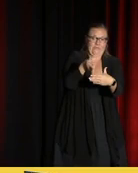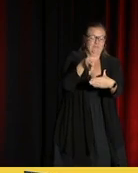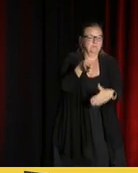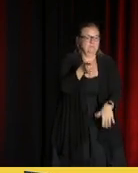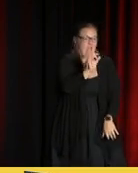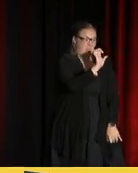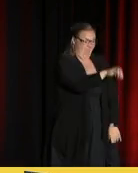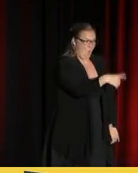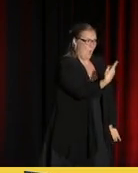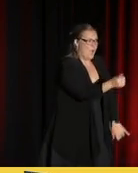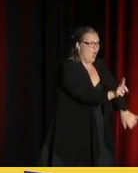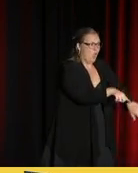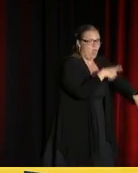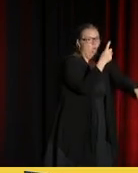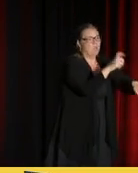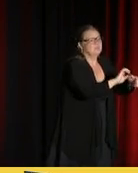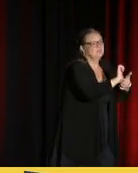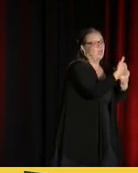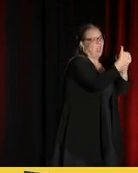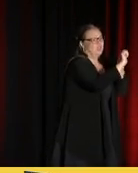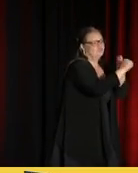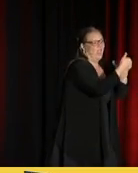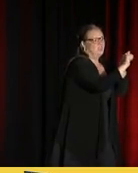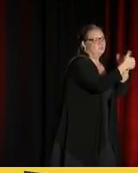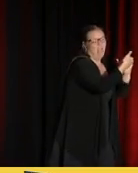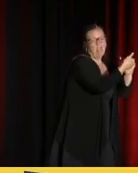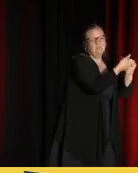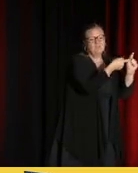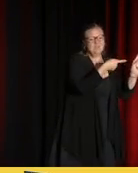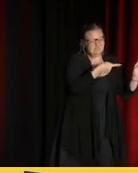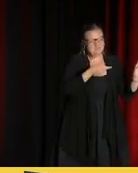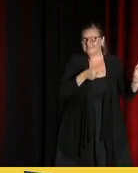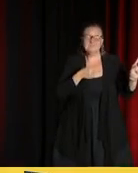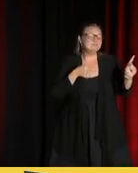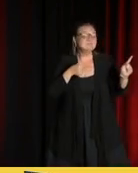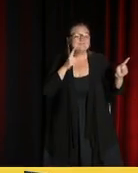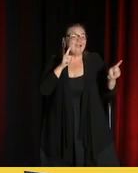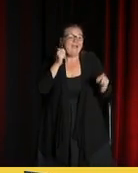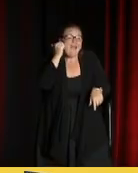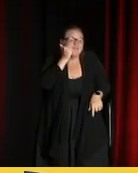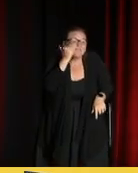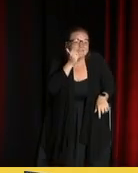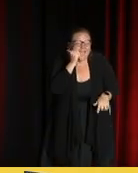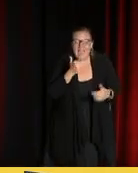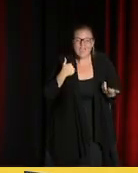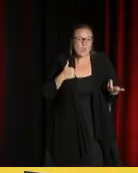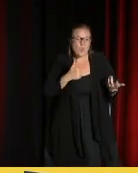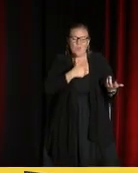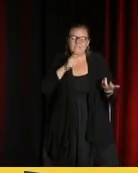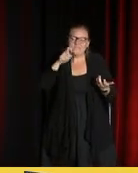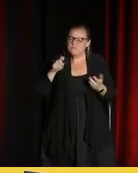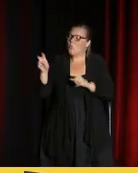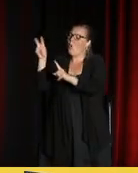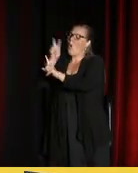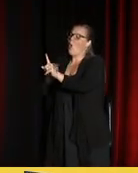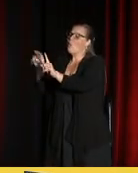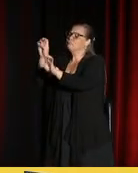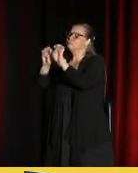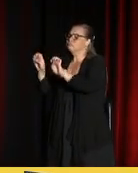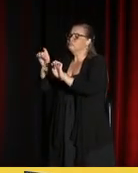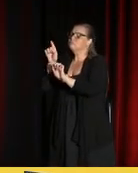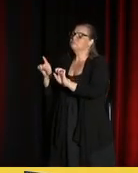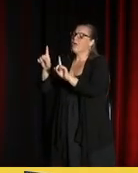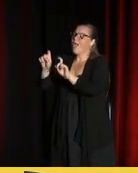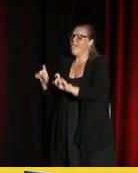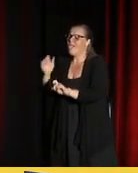a long time challenge, it doesn't mean that every single day we might not need to assess